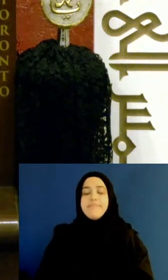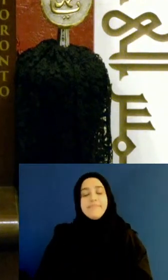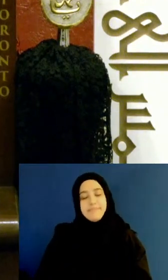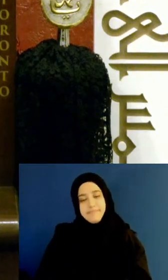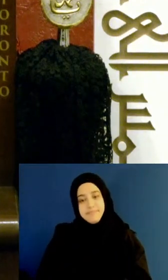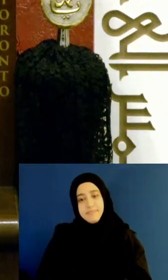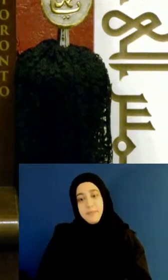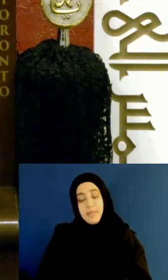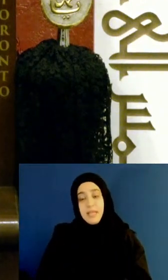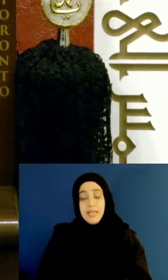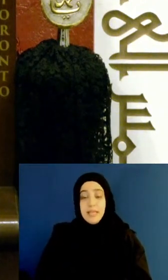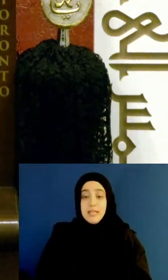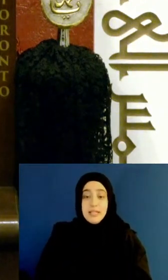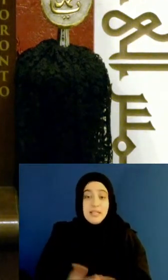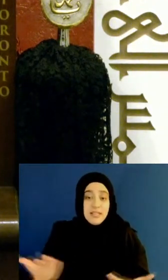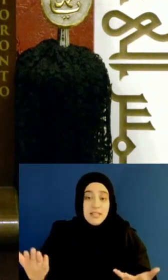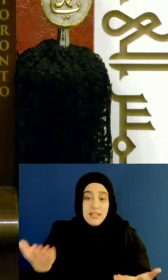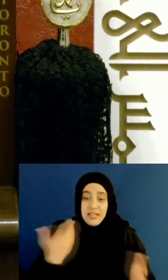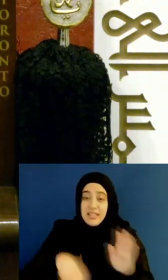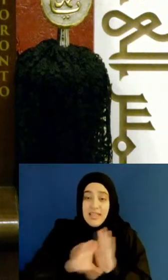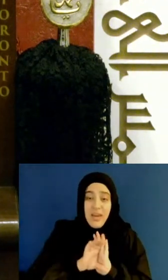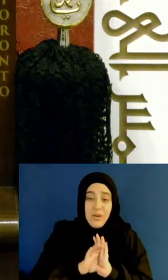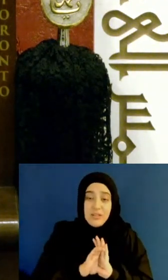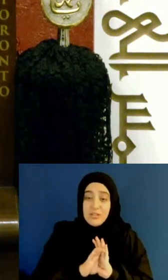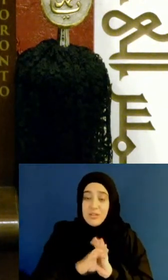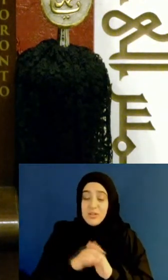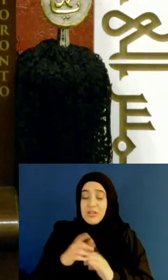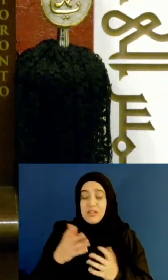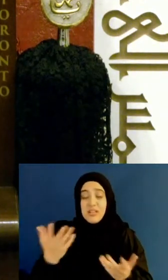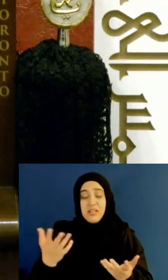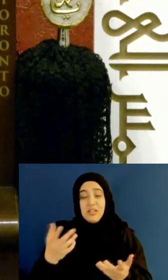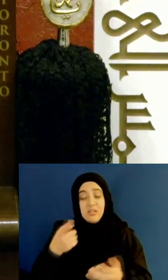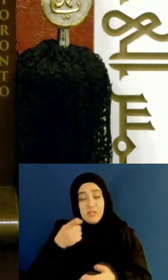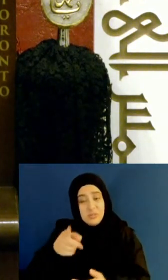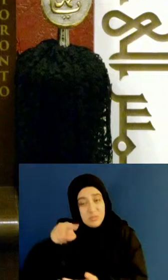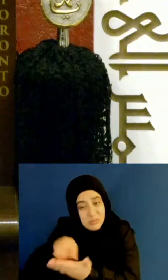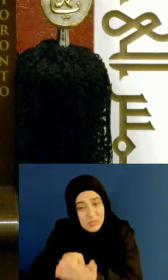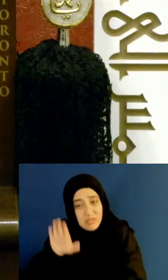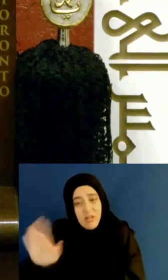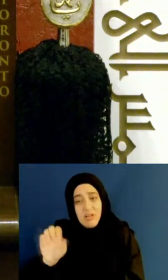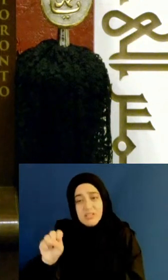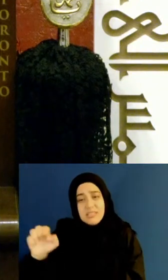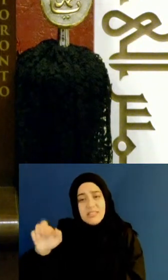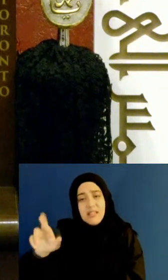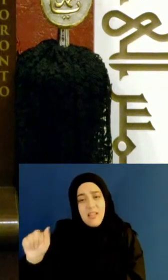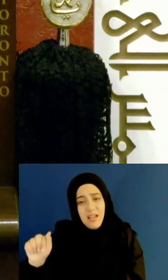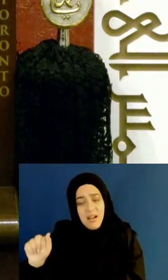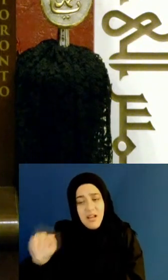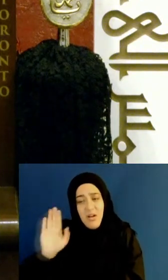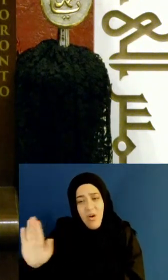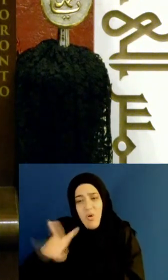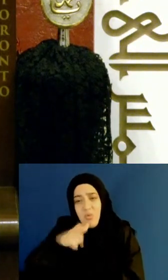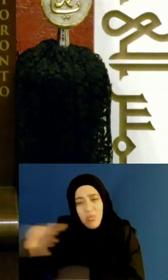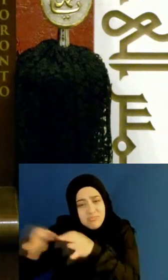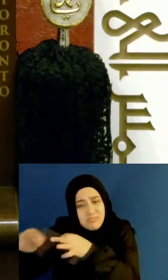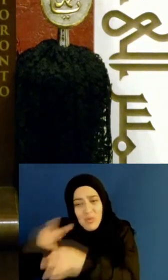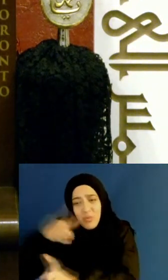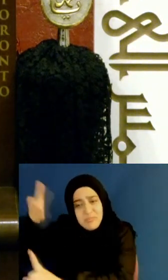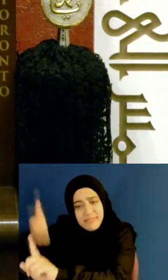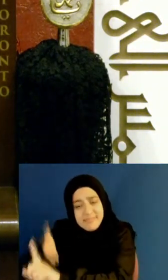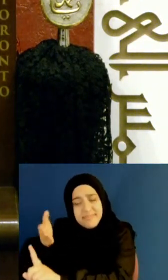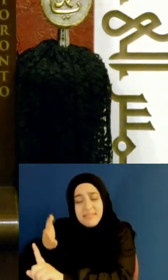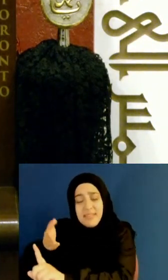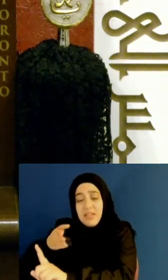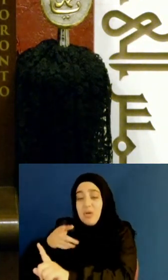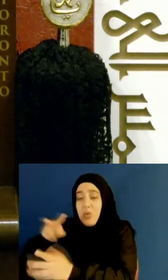Characters, sarahatan, you read the seerah of Rasulullah, bas bishart. Read him from the texts and the books of Ahlul Bayt.